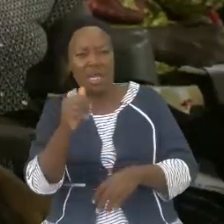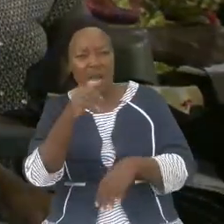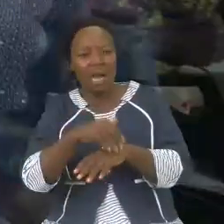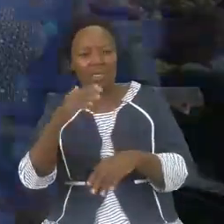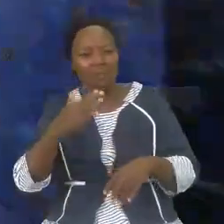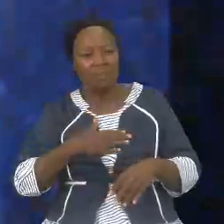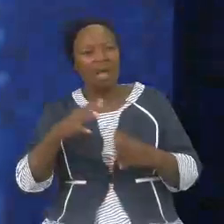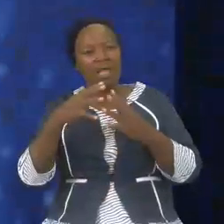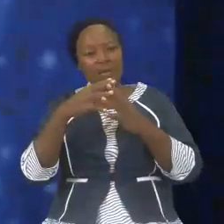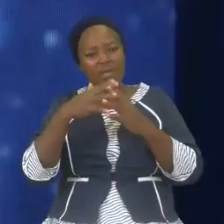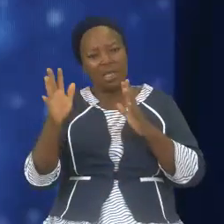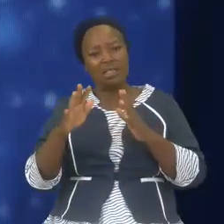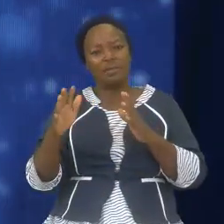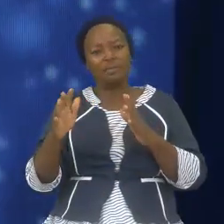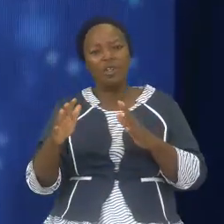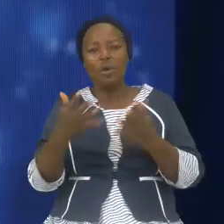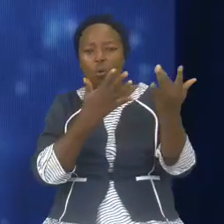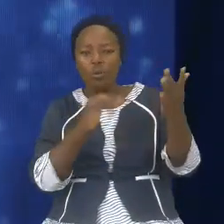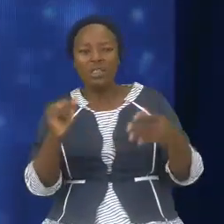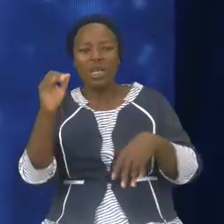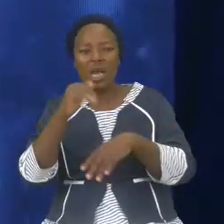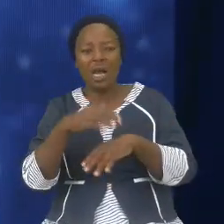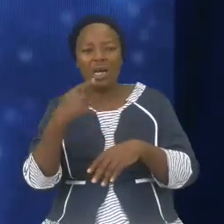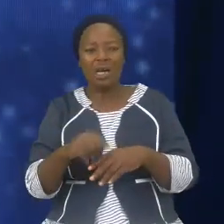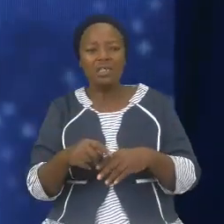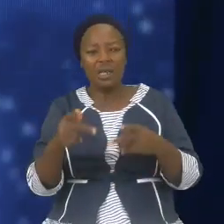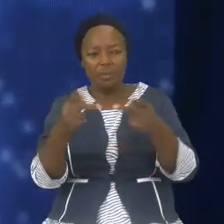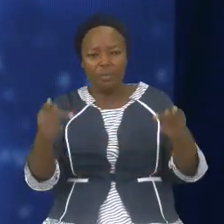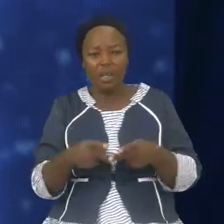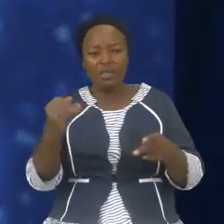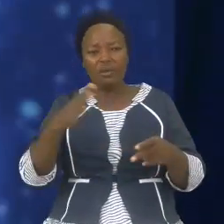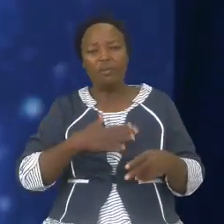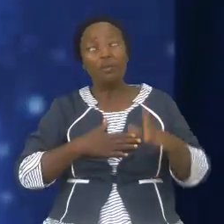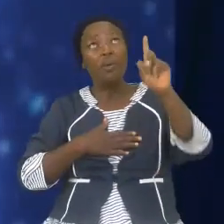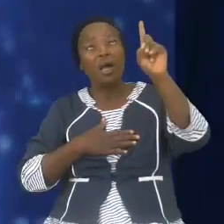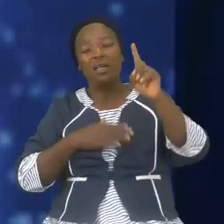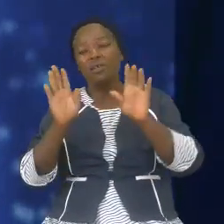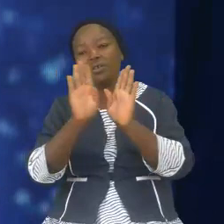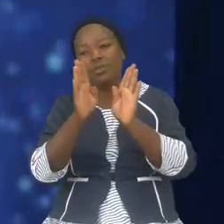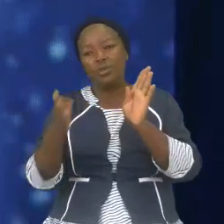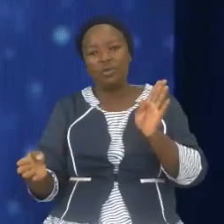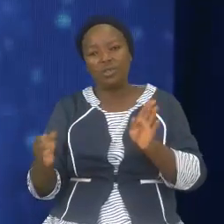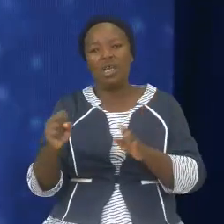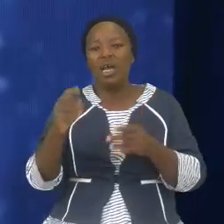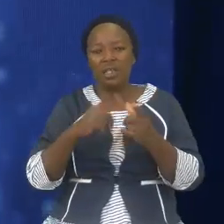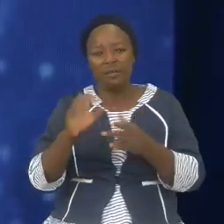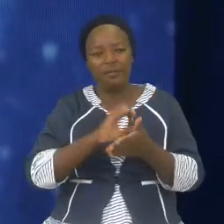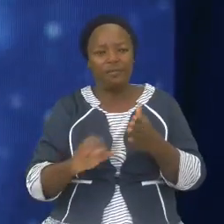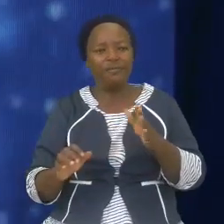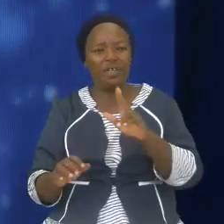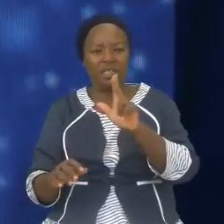gates, waiting at the post of my doors. Verse 35, it says, for